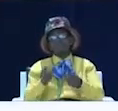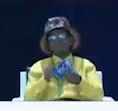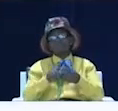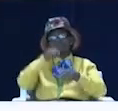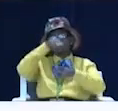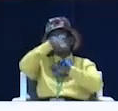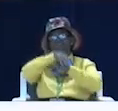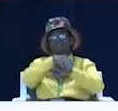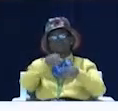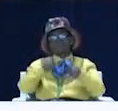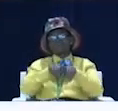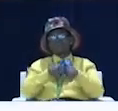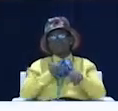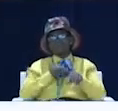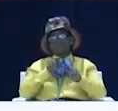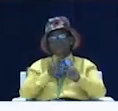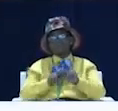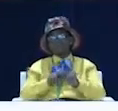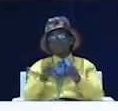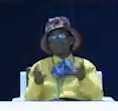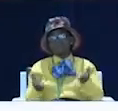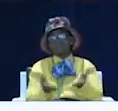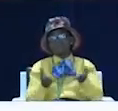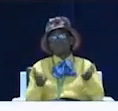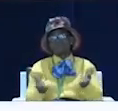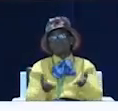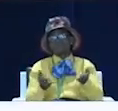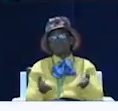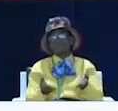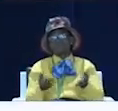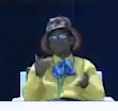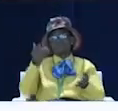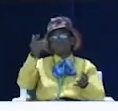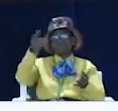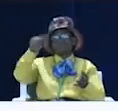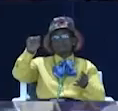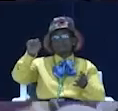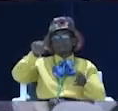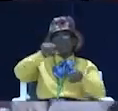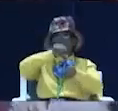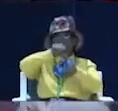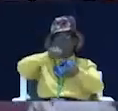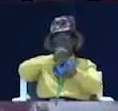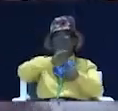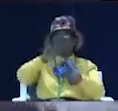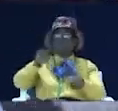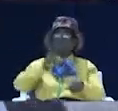as I am sitting here, the anointing is flowing out to you.